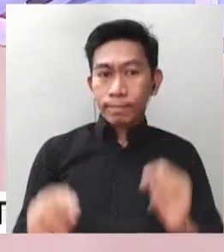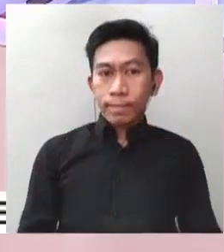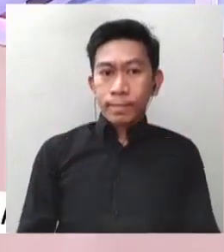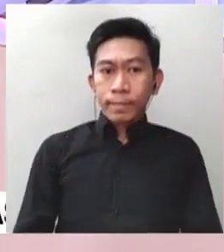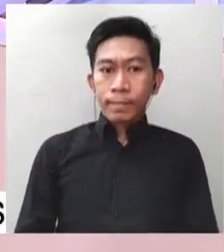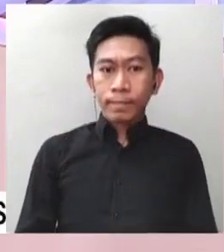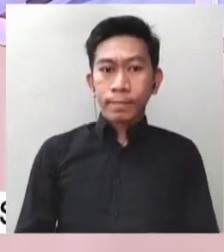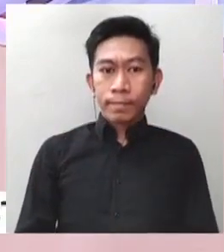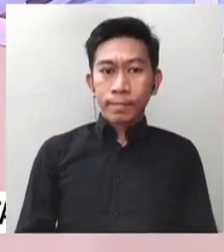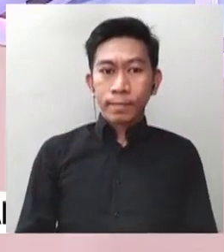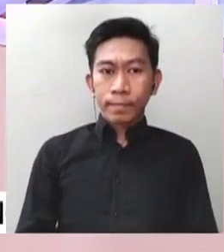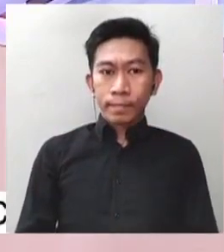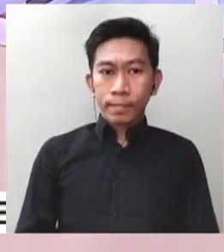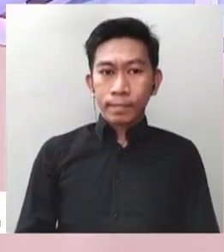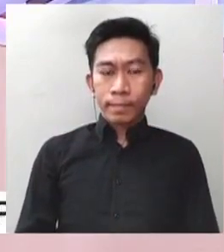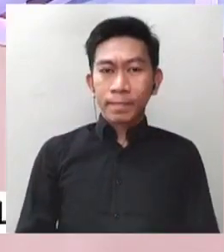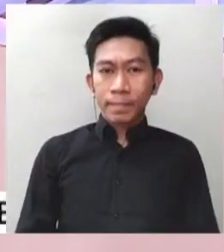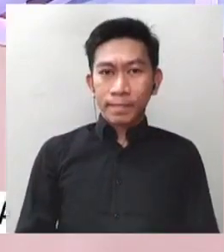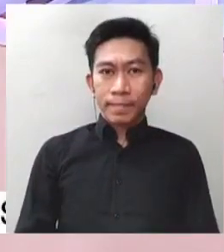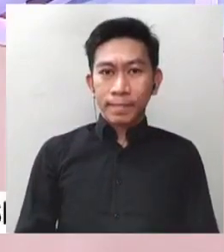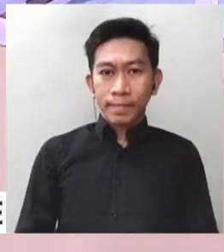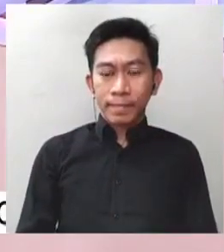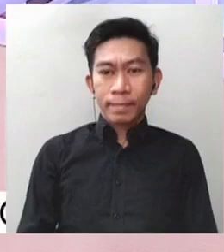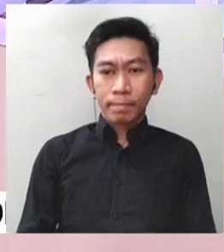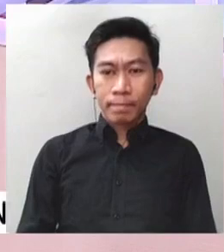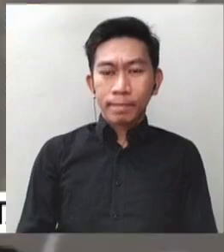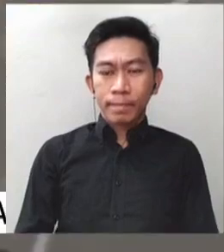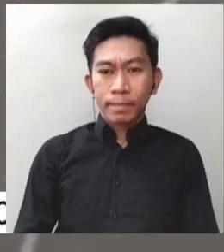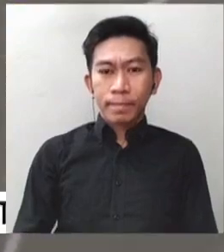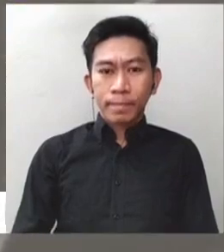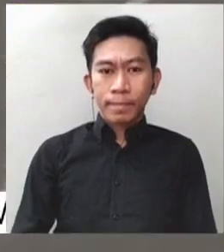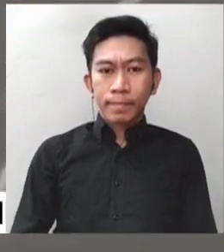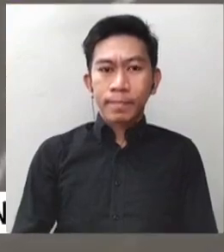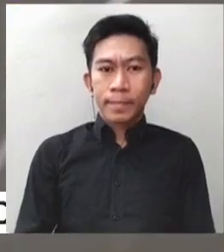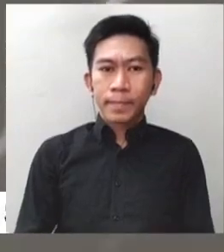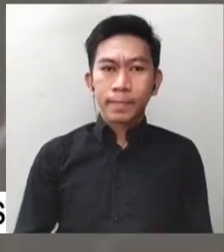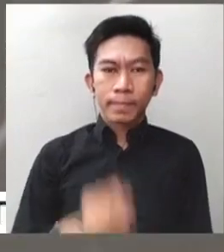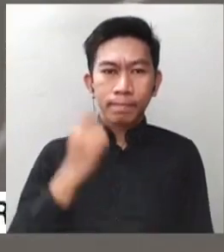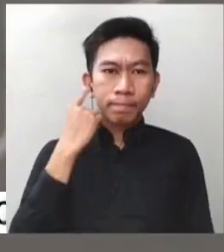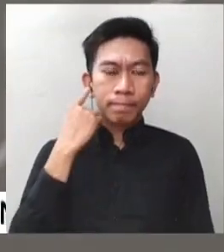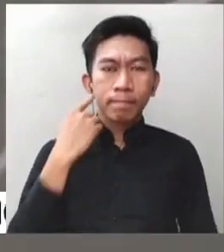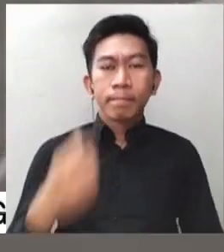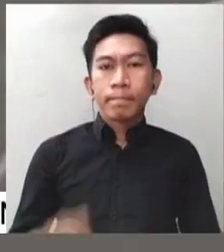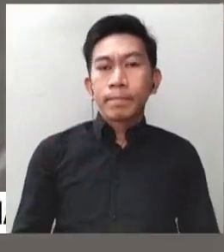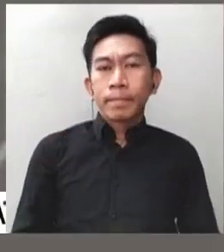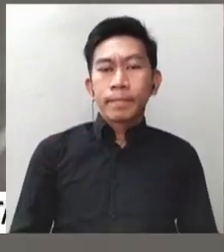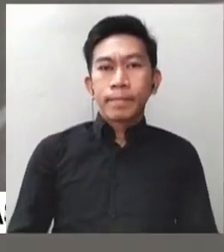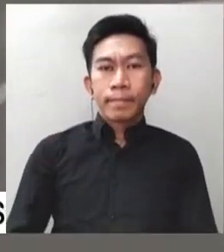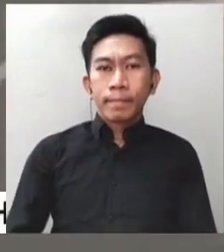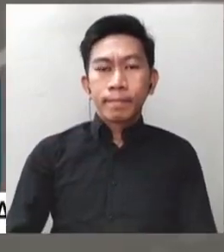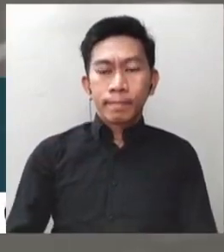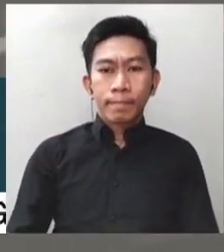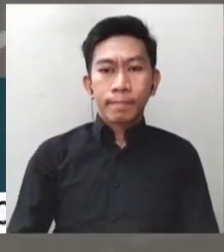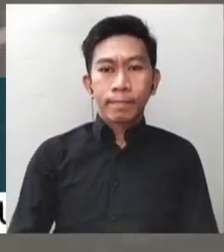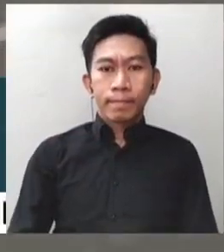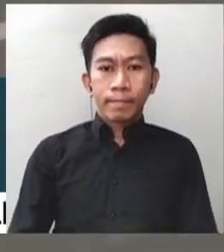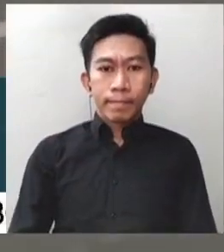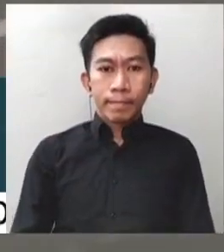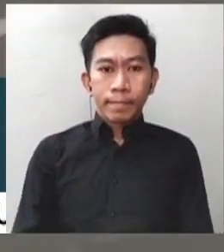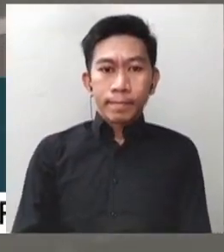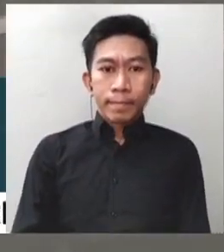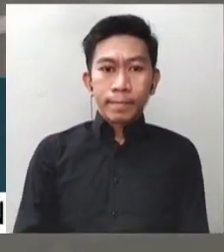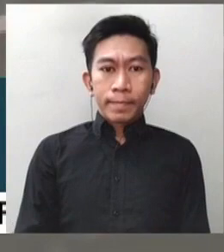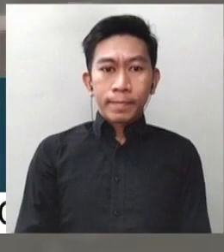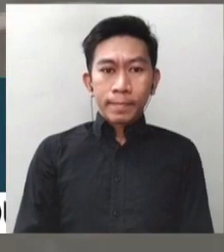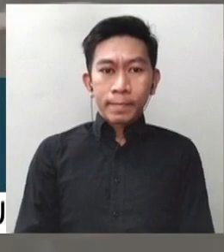for the duty-free importation of rice. The group argues the increase in the price of imported rice has been the main driver of